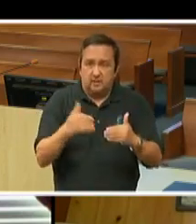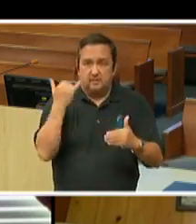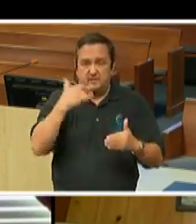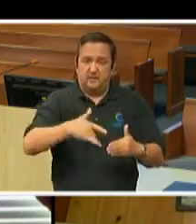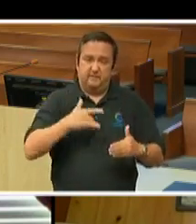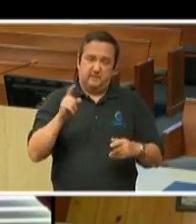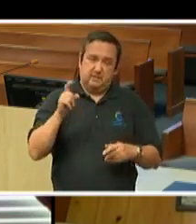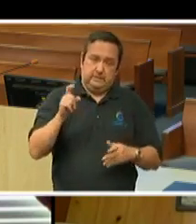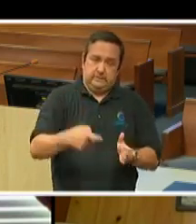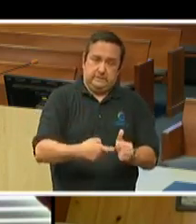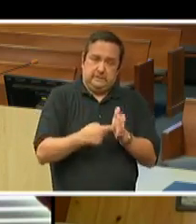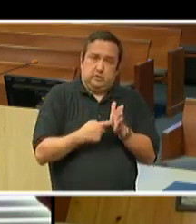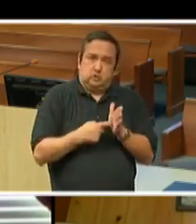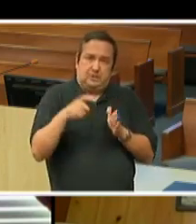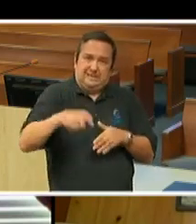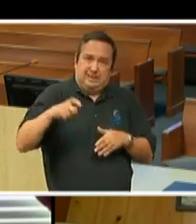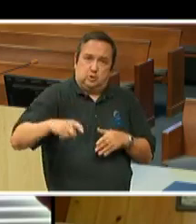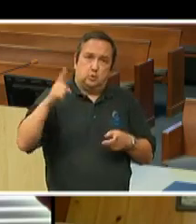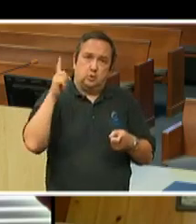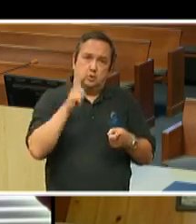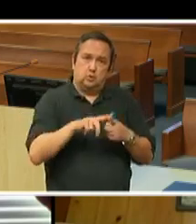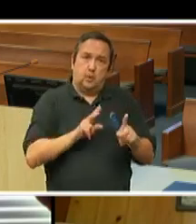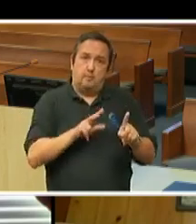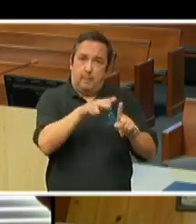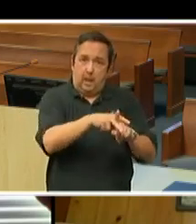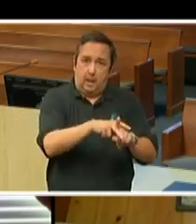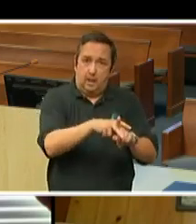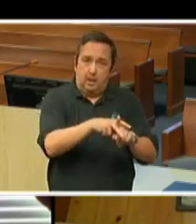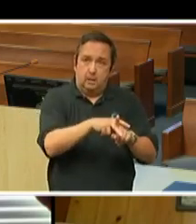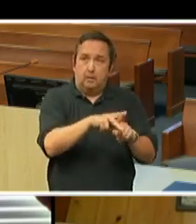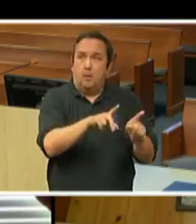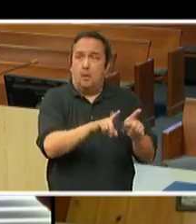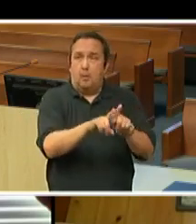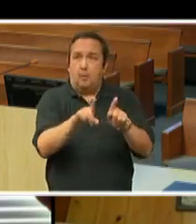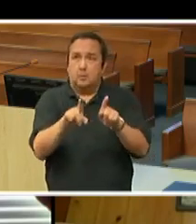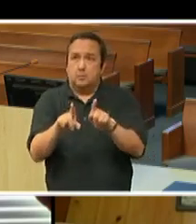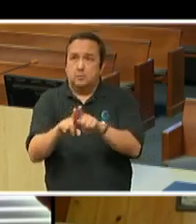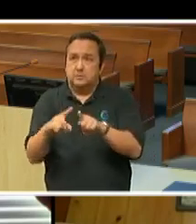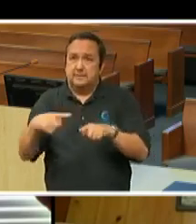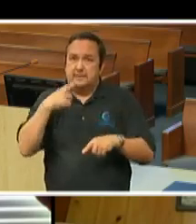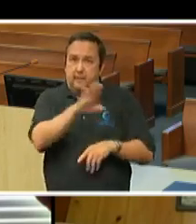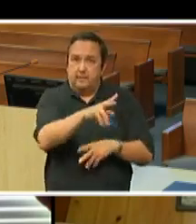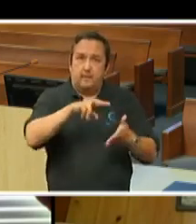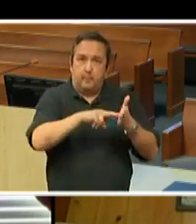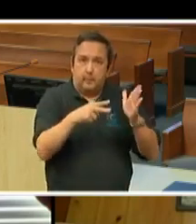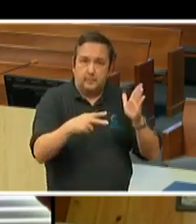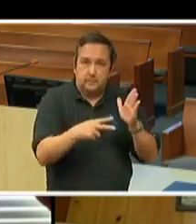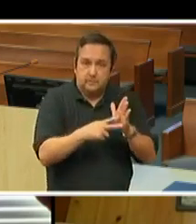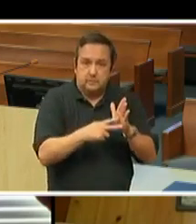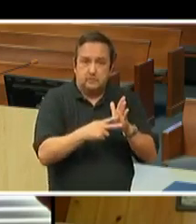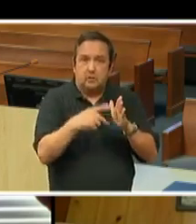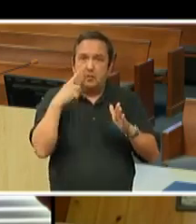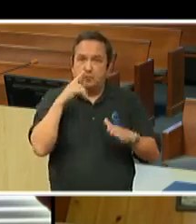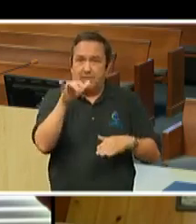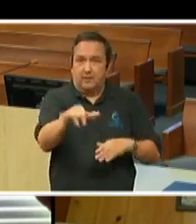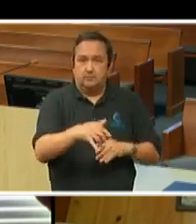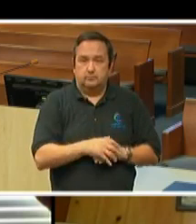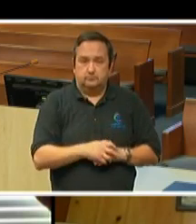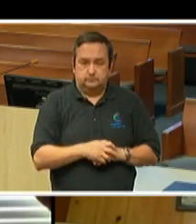essential to apply and also state their purpose for that.